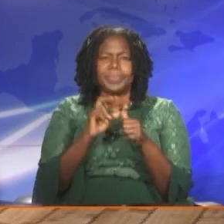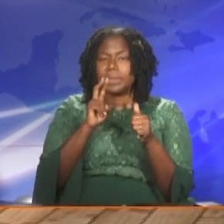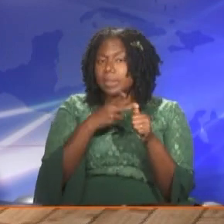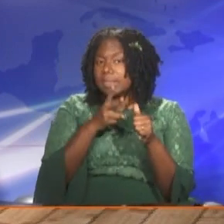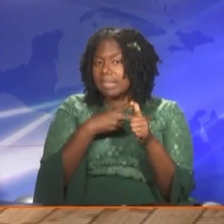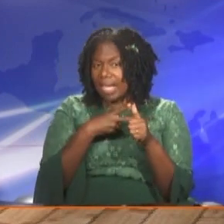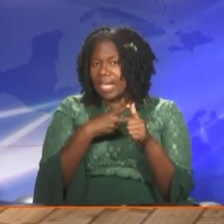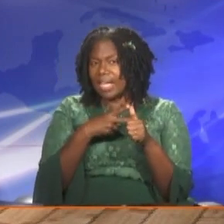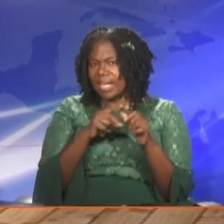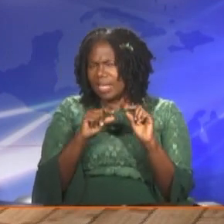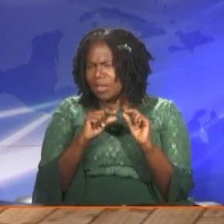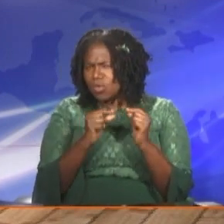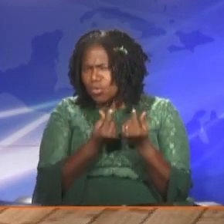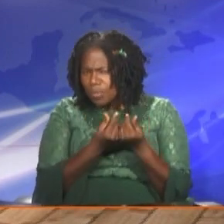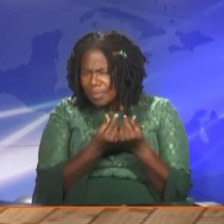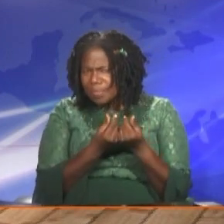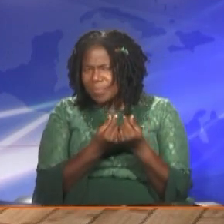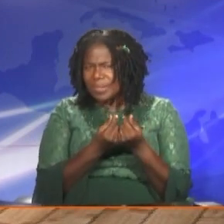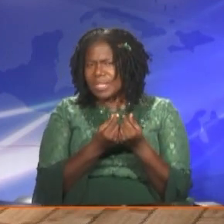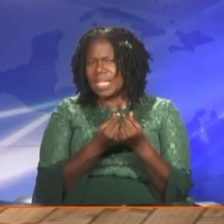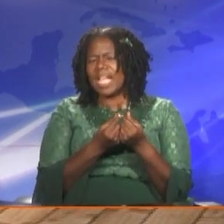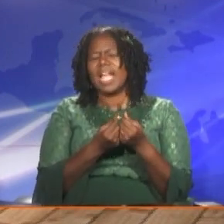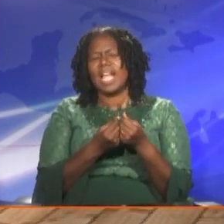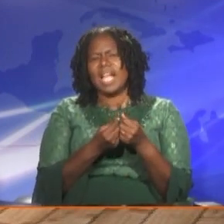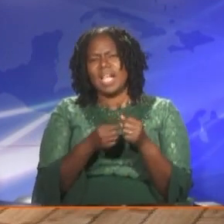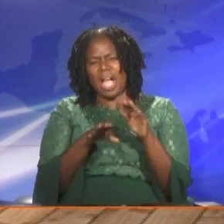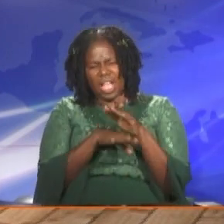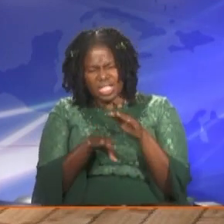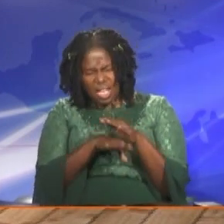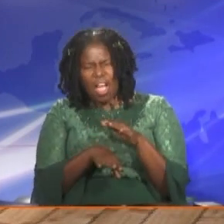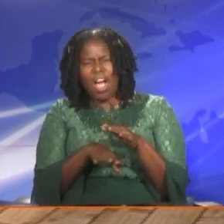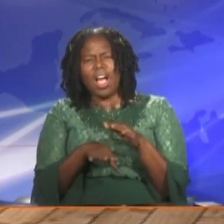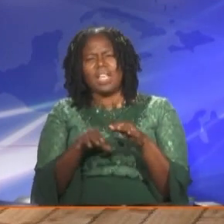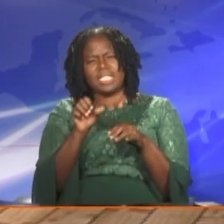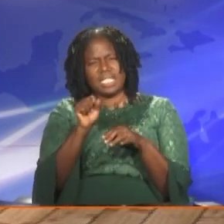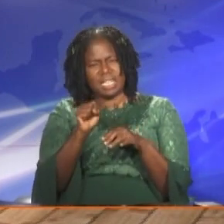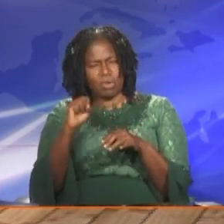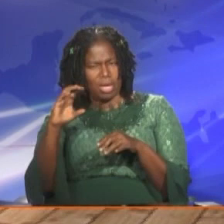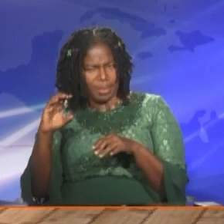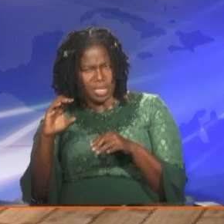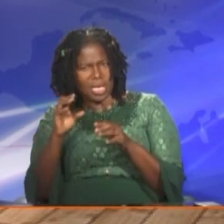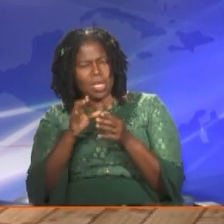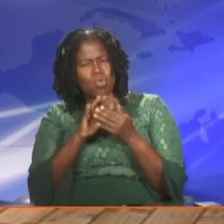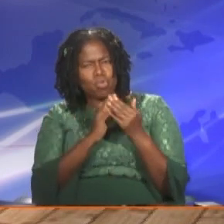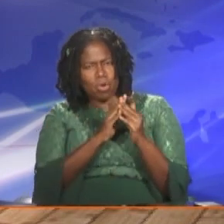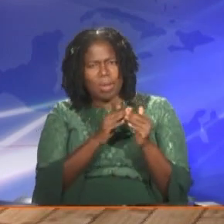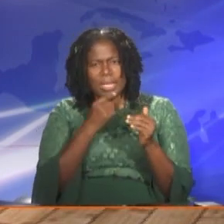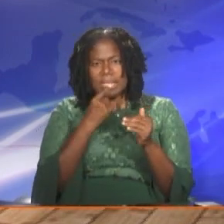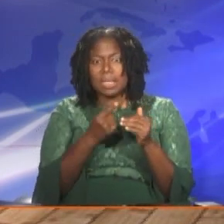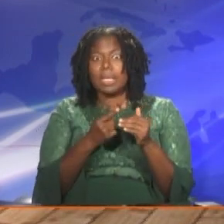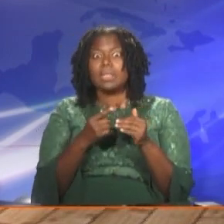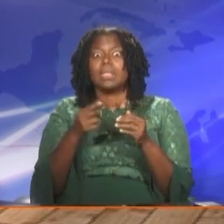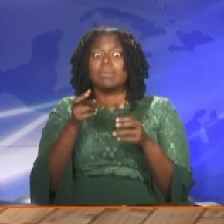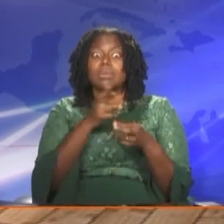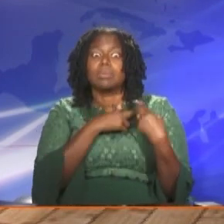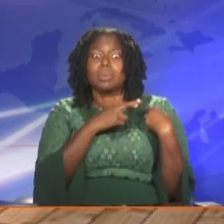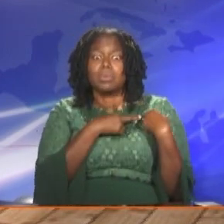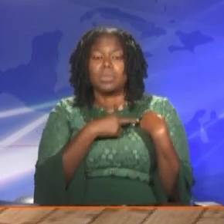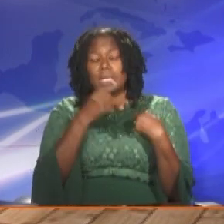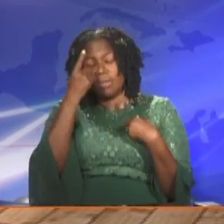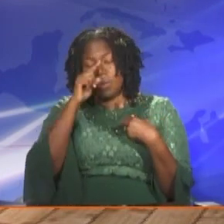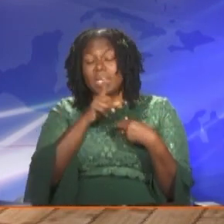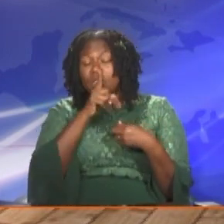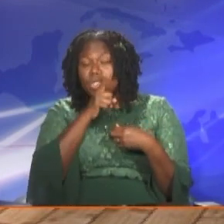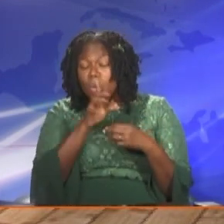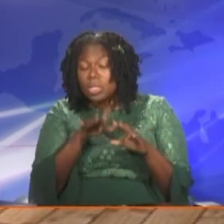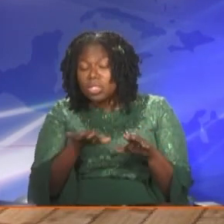a responsibility of developing a hazardous and light work list. So we spoke about hazardous work a bit. So